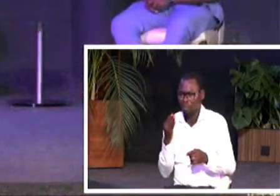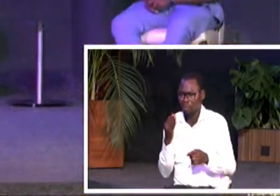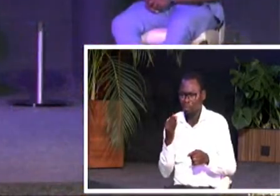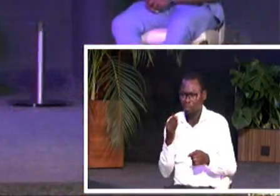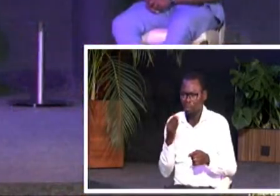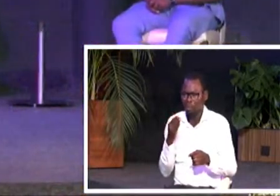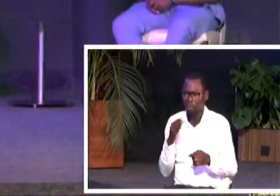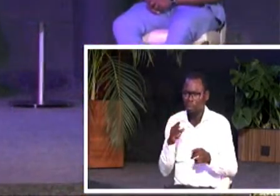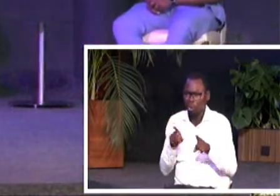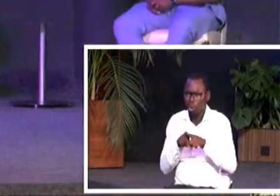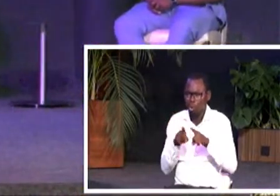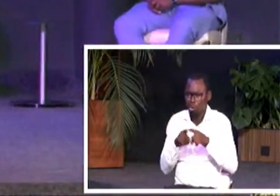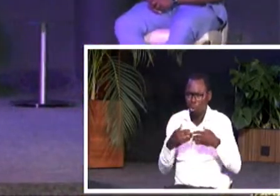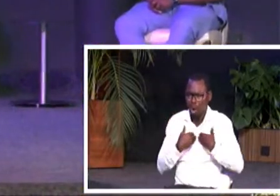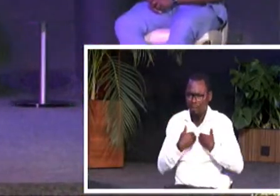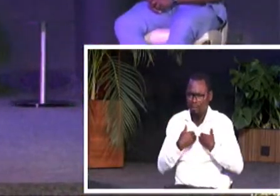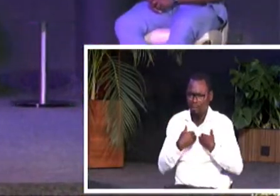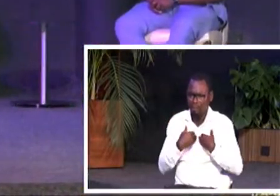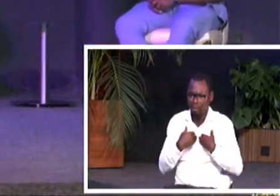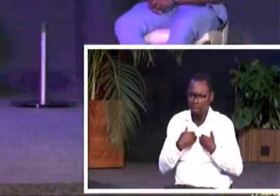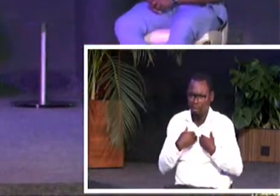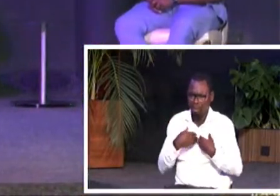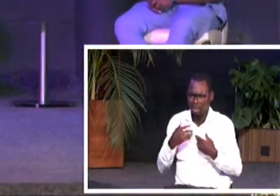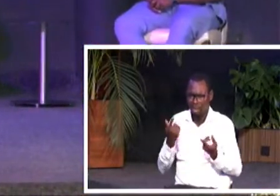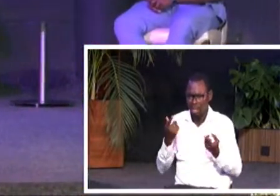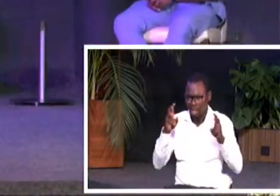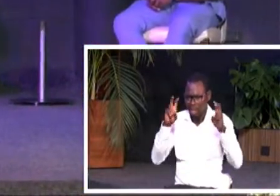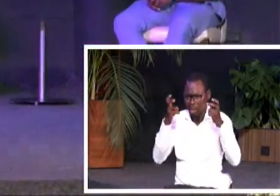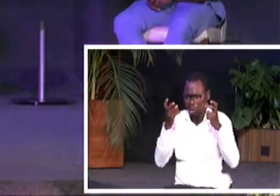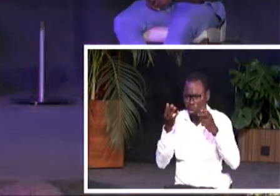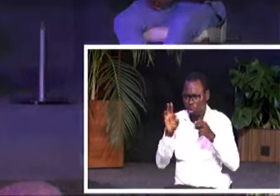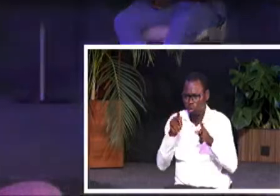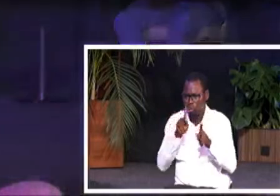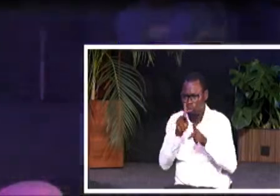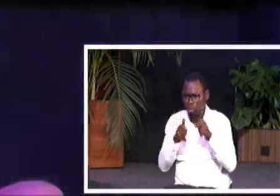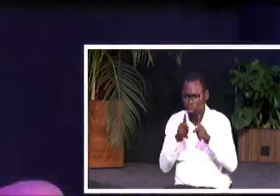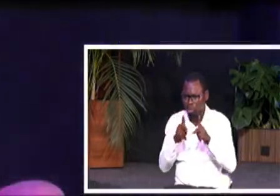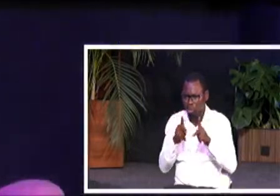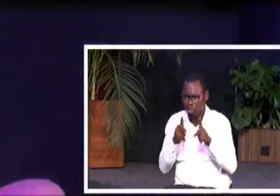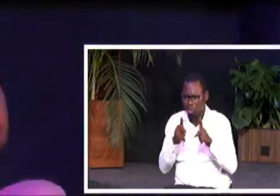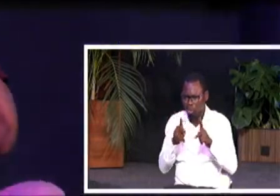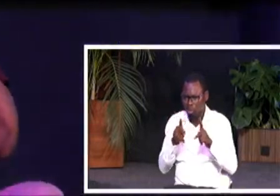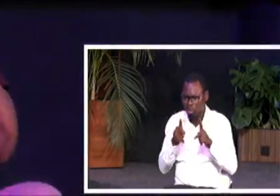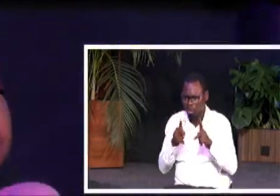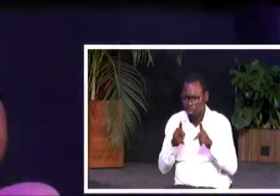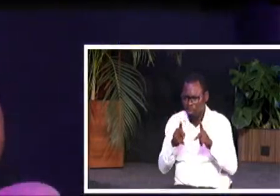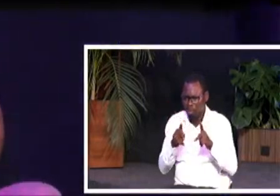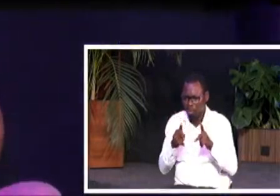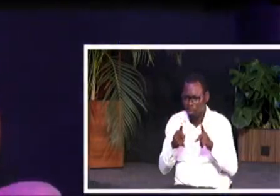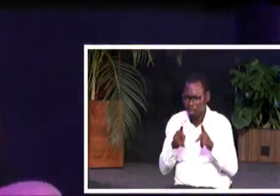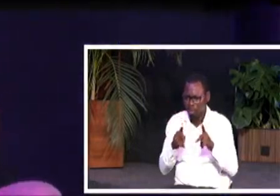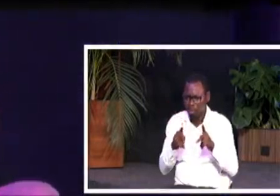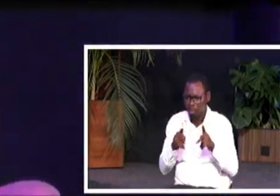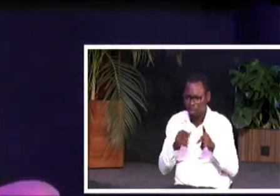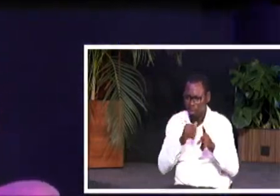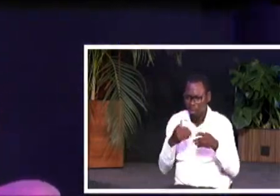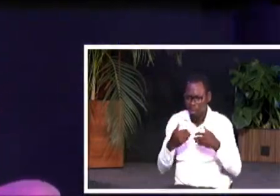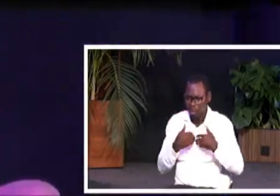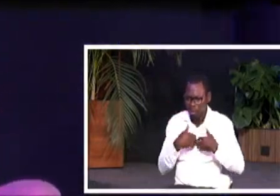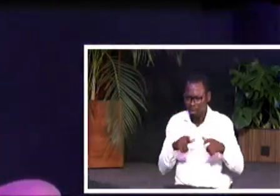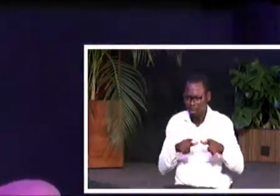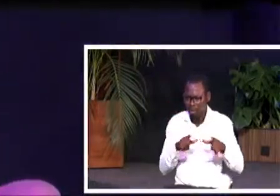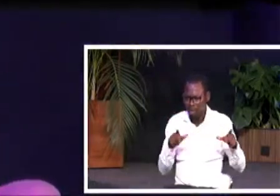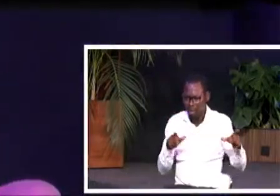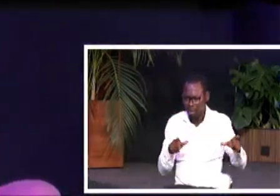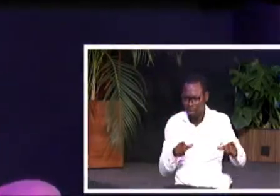We also have the issue of people don't want to project a certain image because